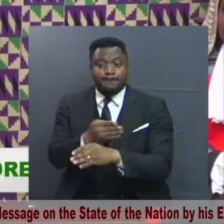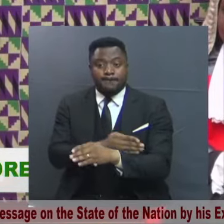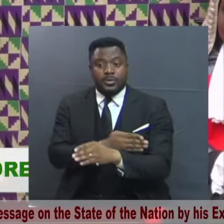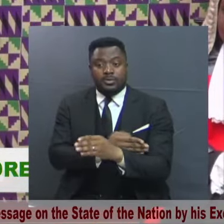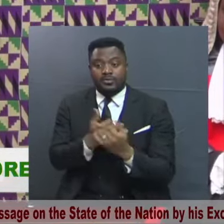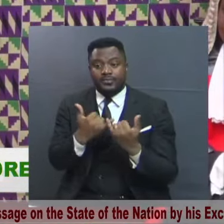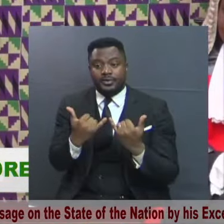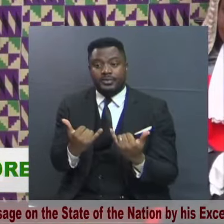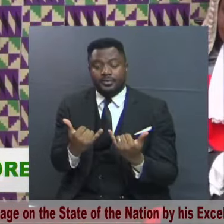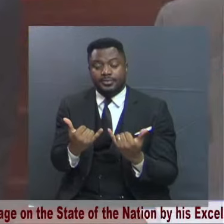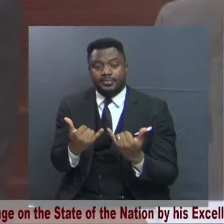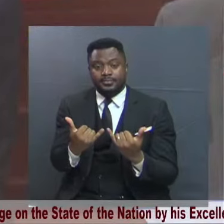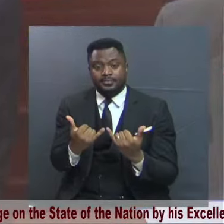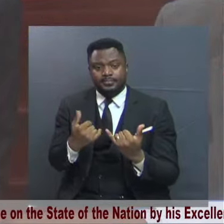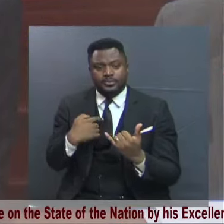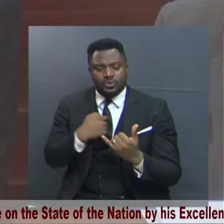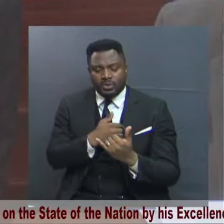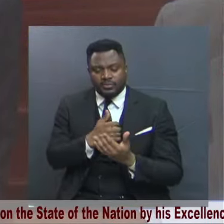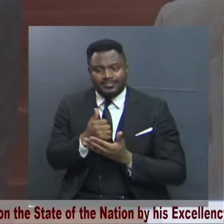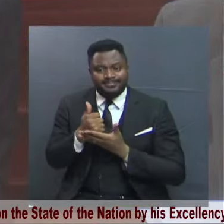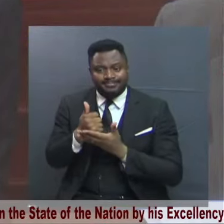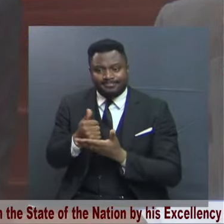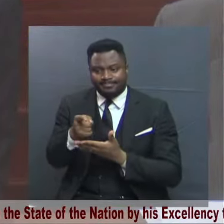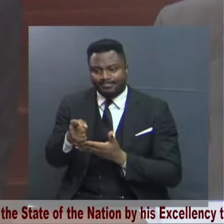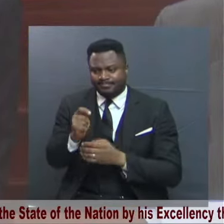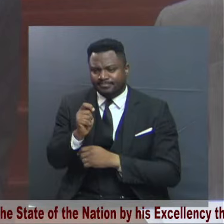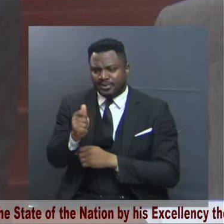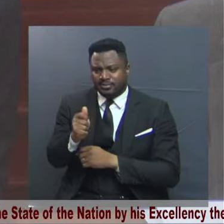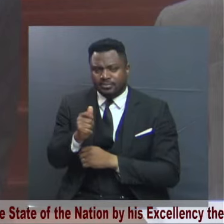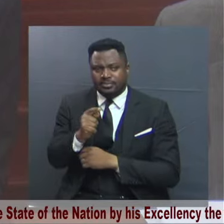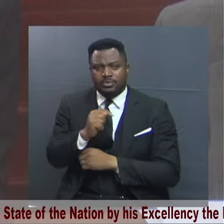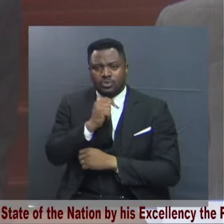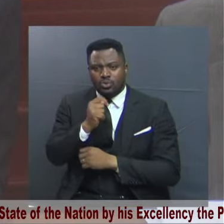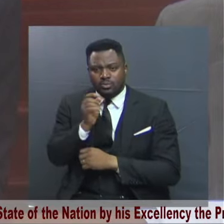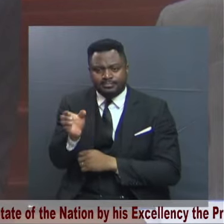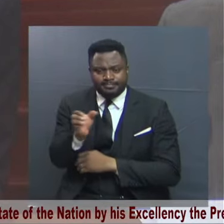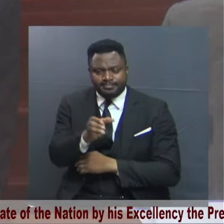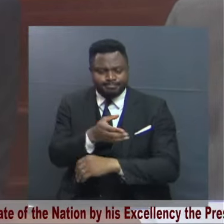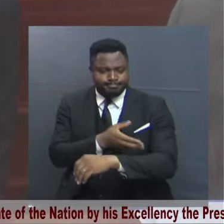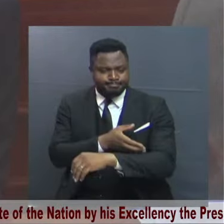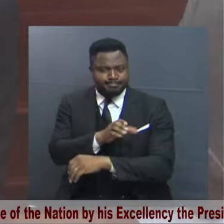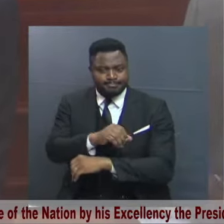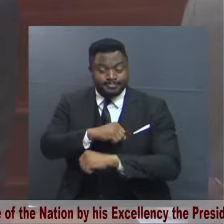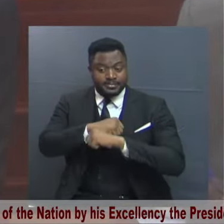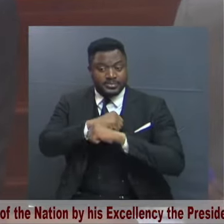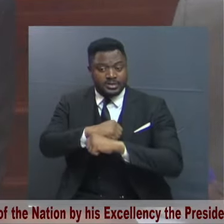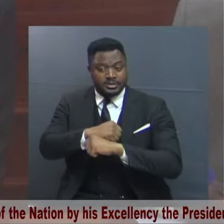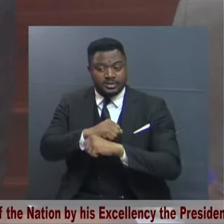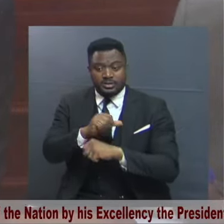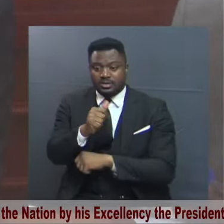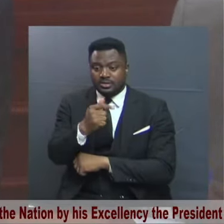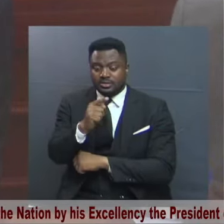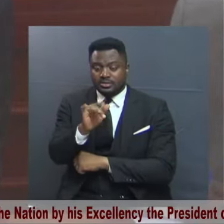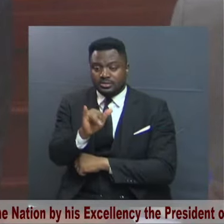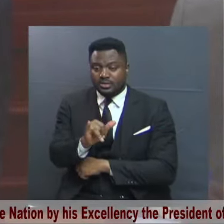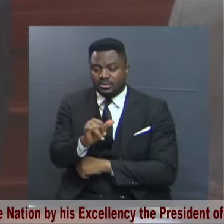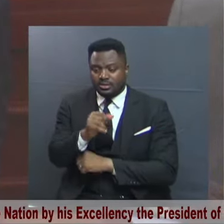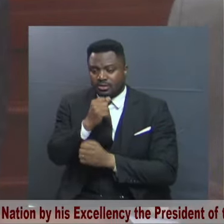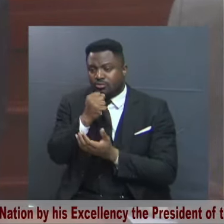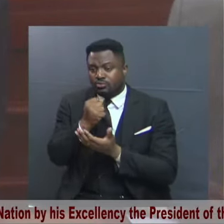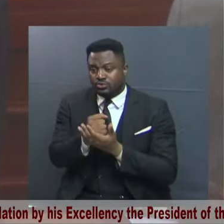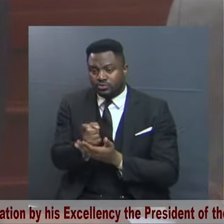improved we have quickened the pace of the retooling and equipping of the security agencies to ensure